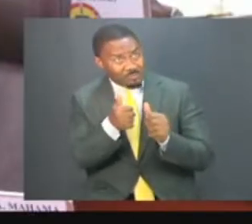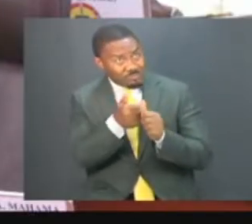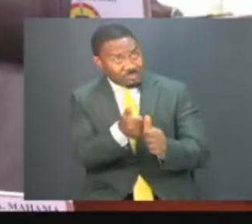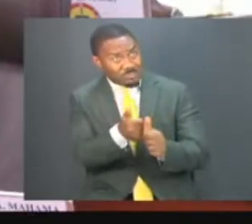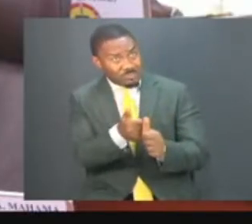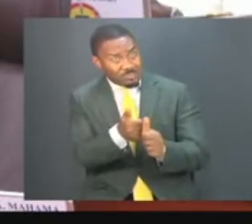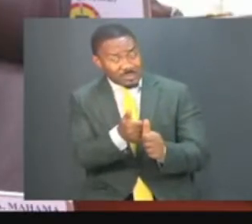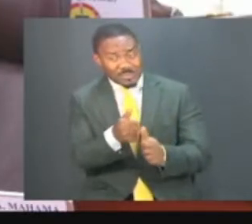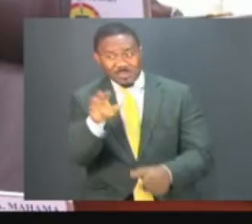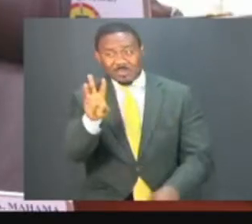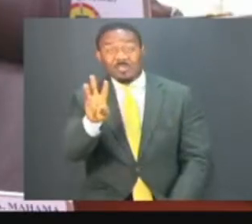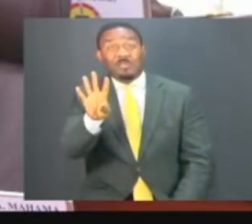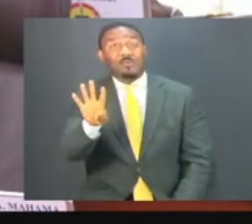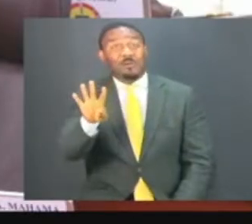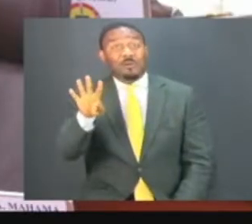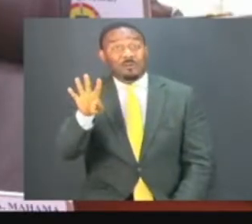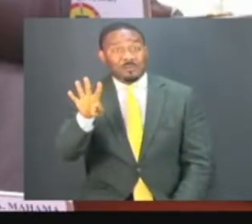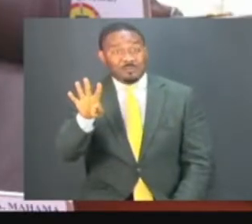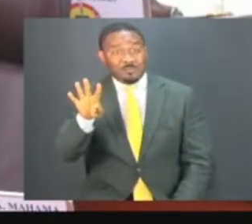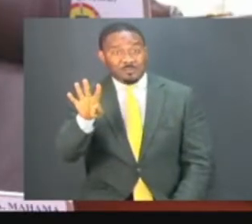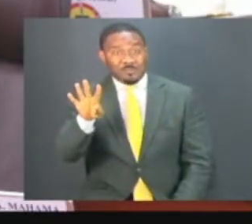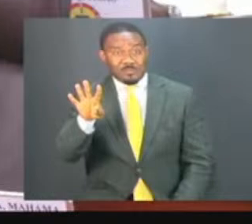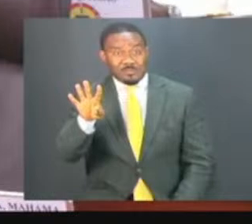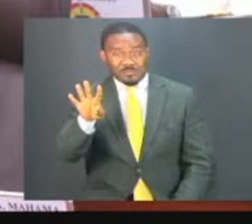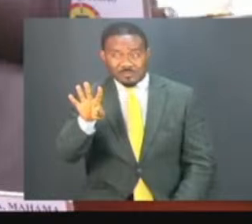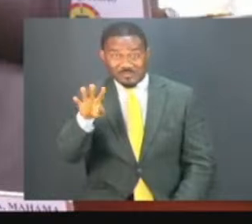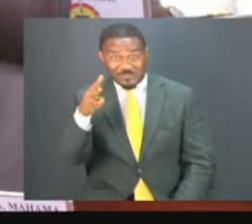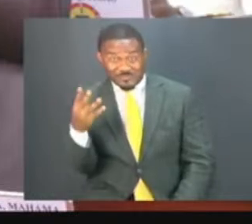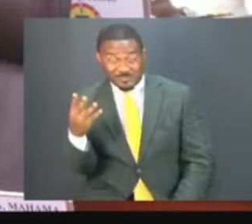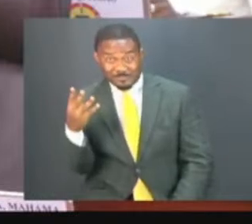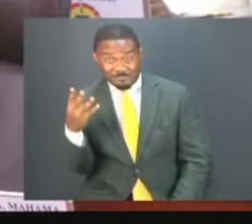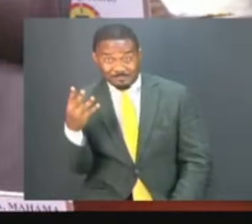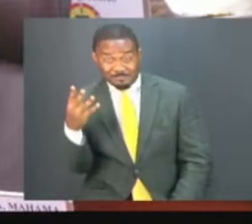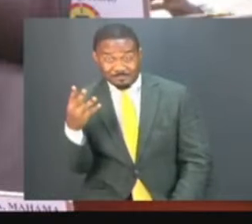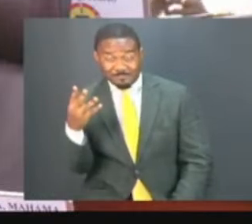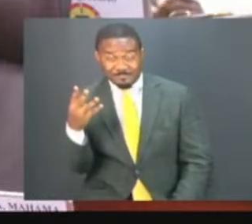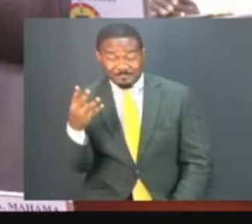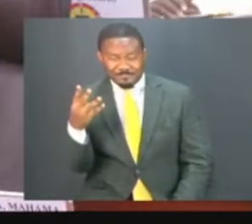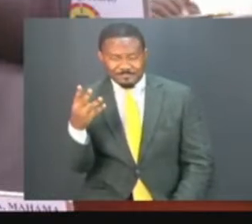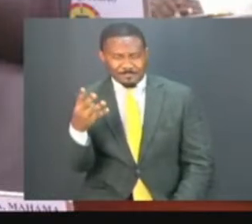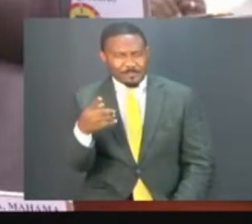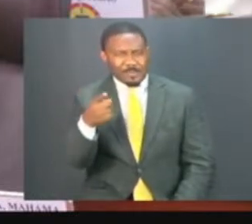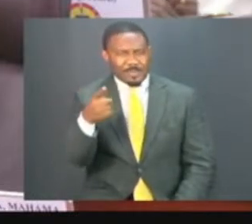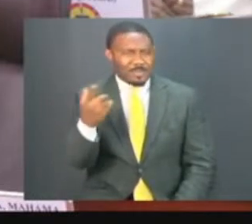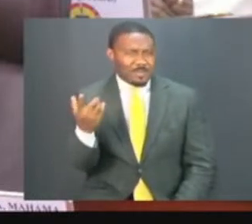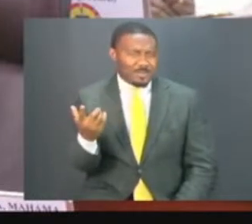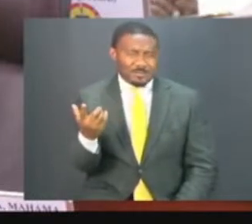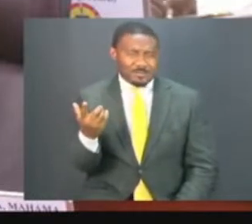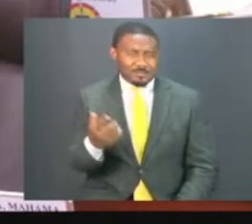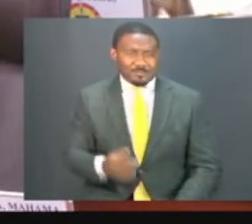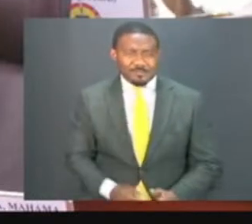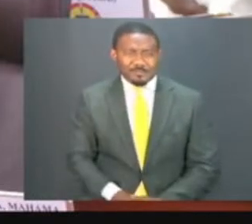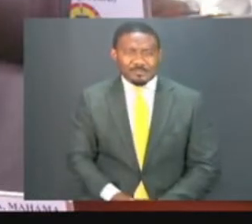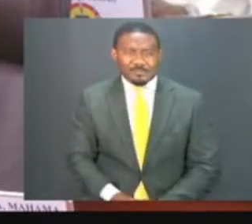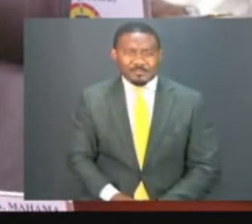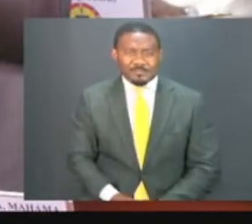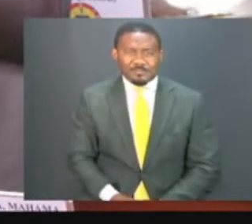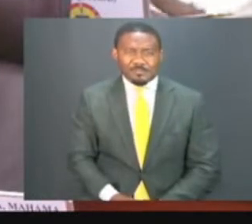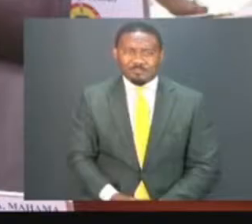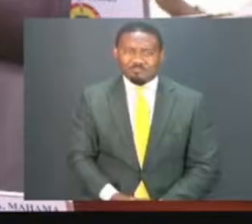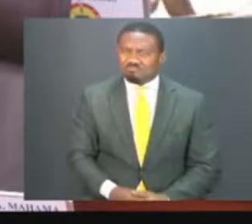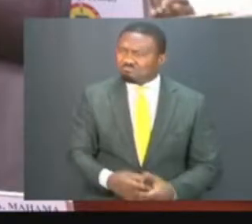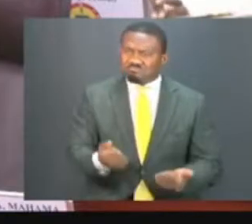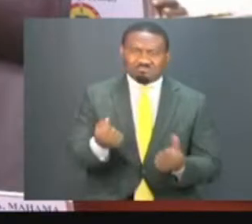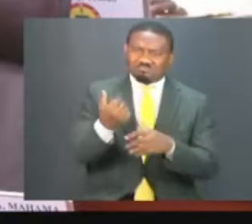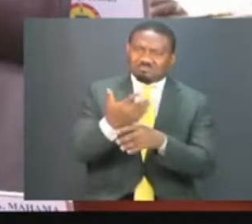Rule 64, Rule 4, he went to town and played politics